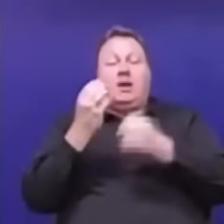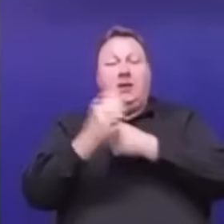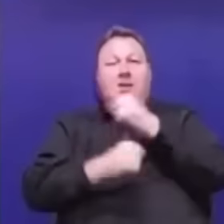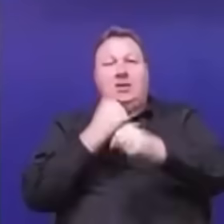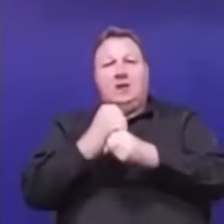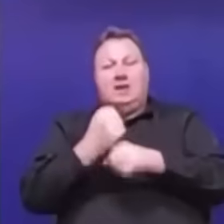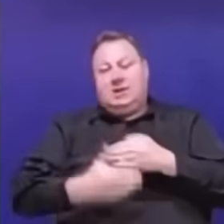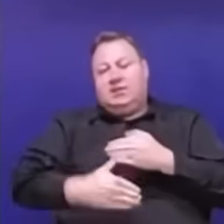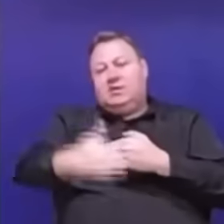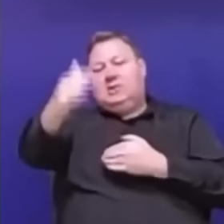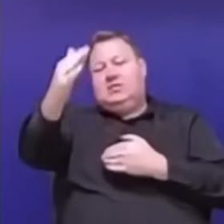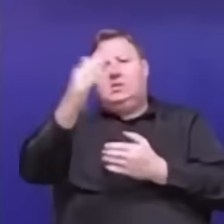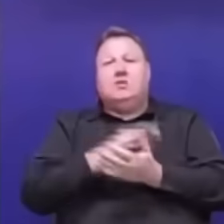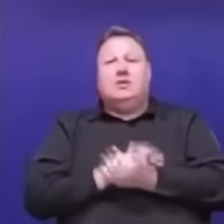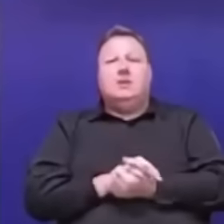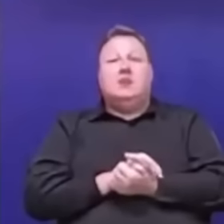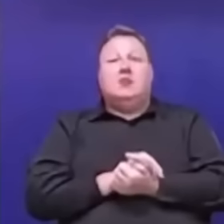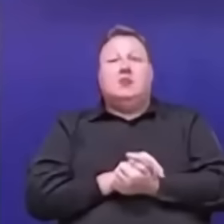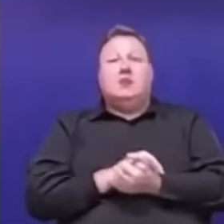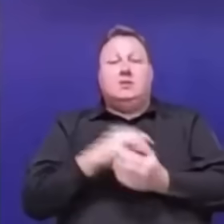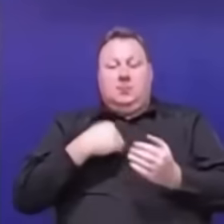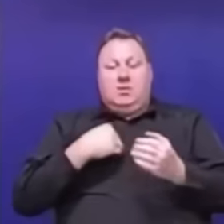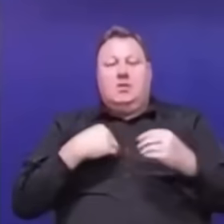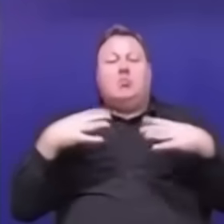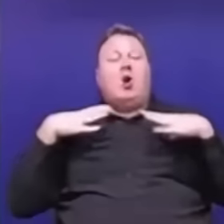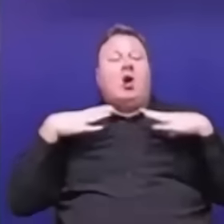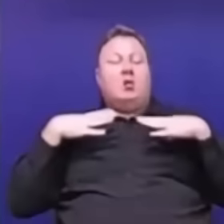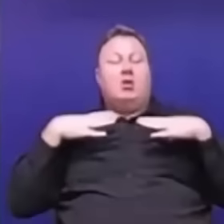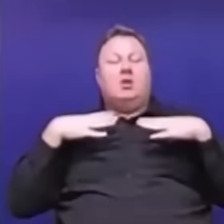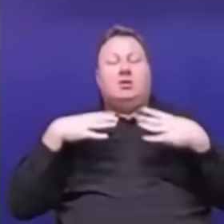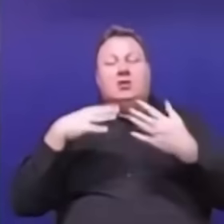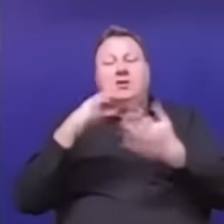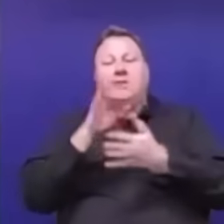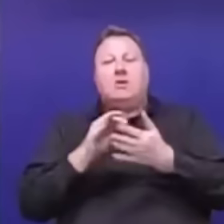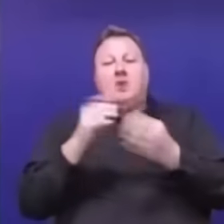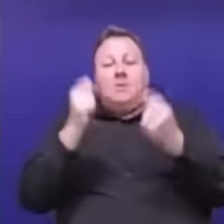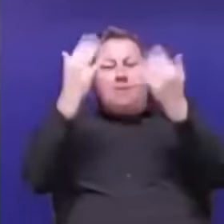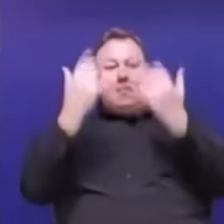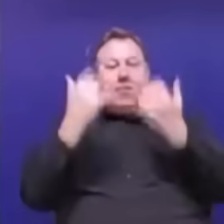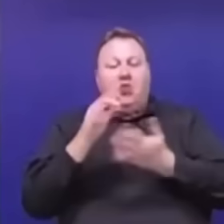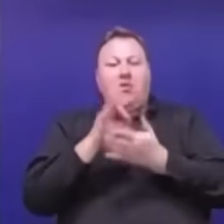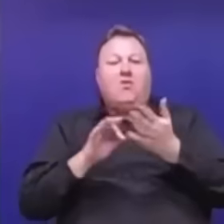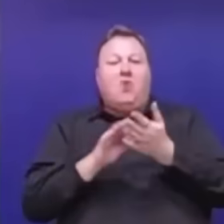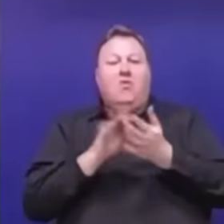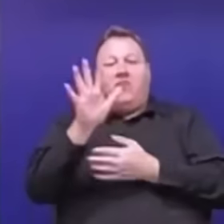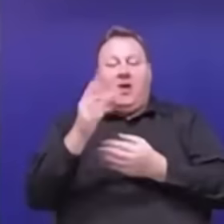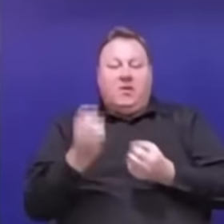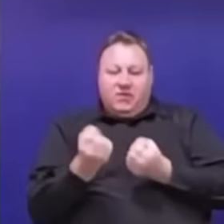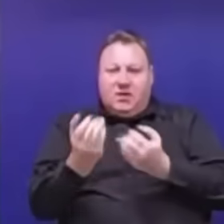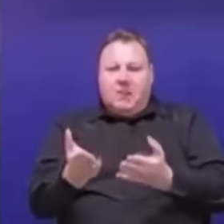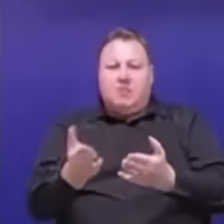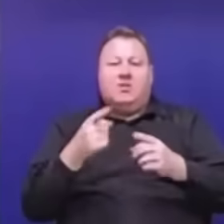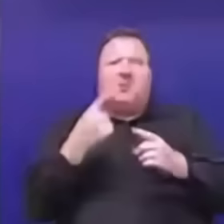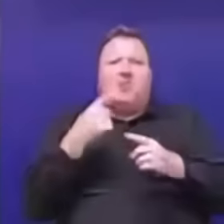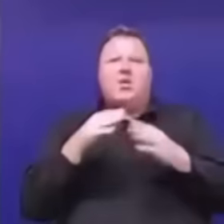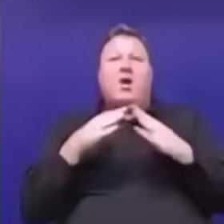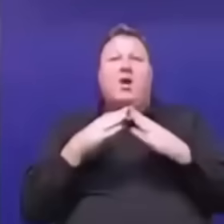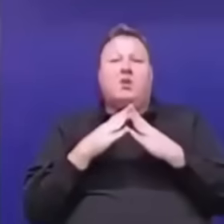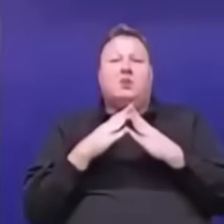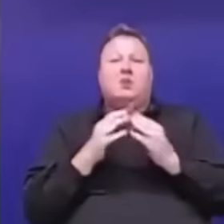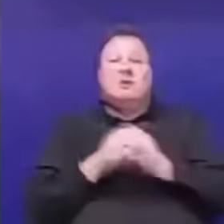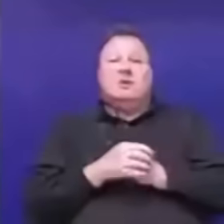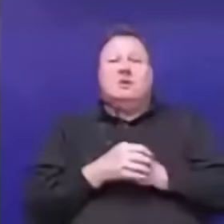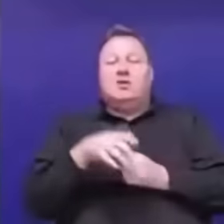now inhabit. I therefore proudly table Budget Vote 5 for Home Affairs before this House. The budget